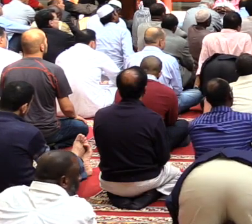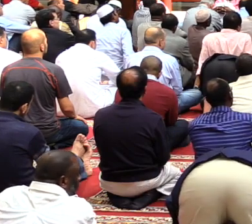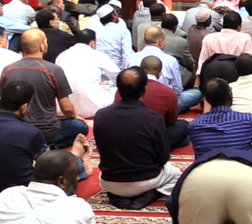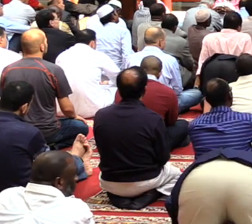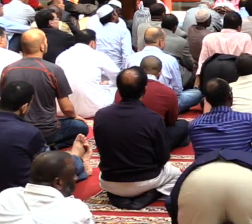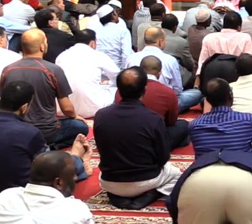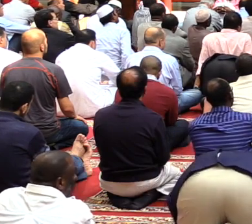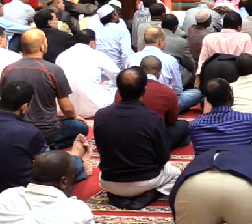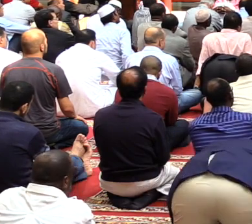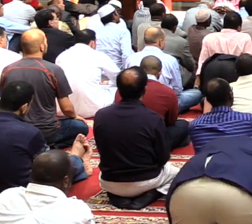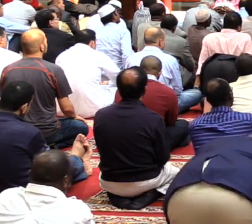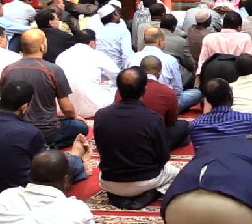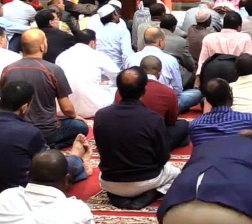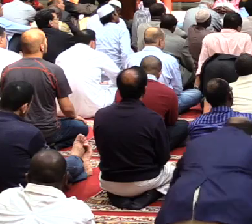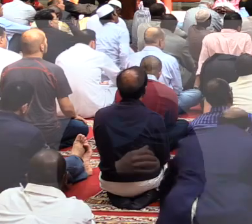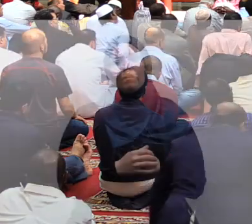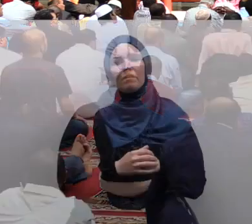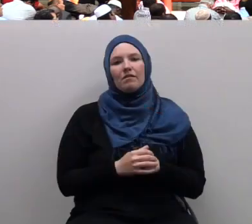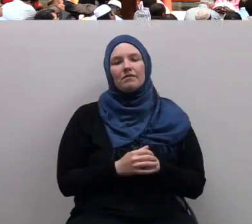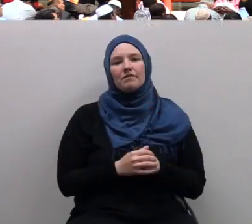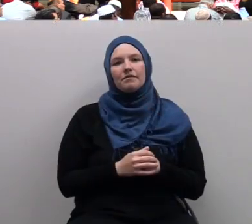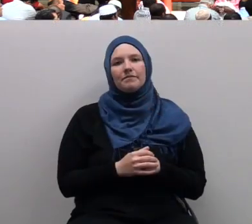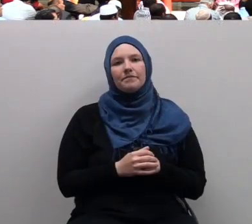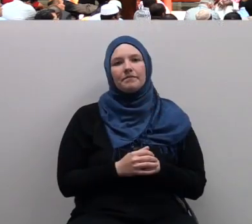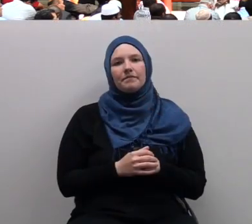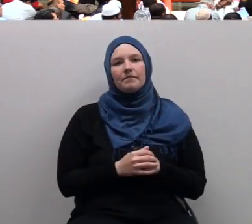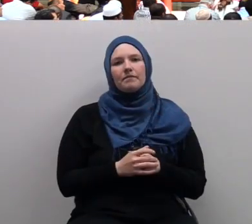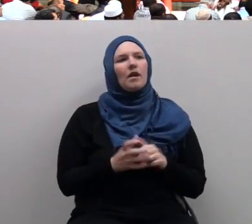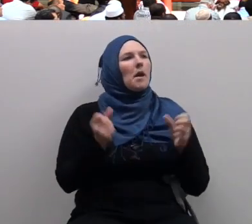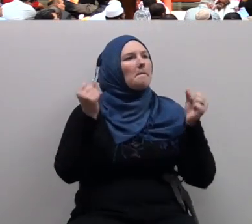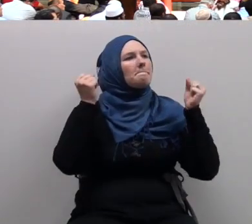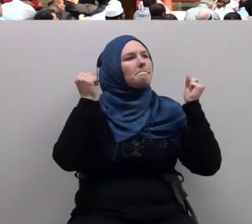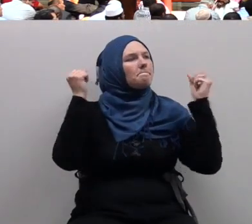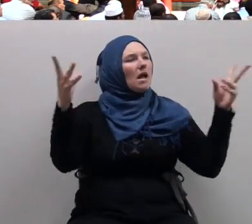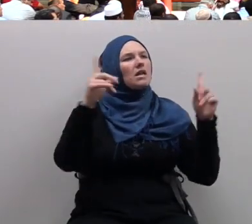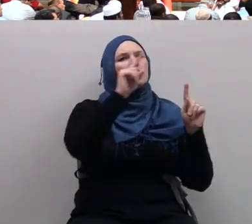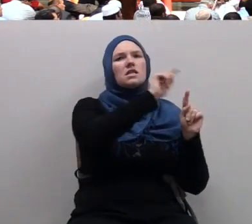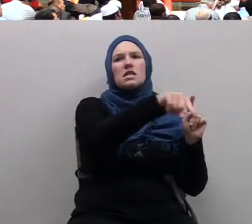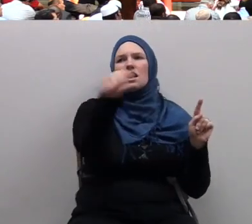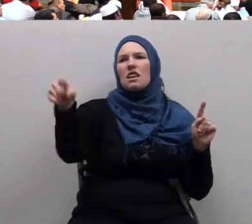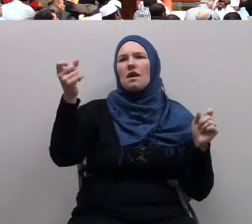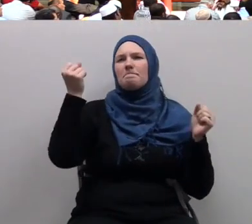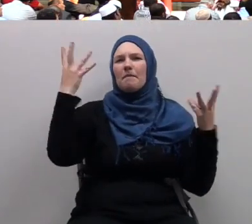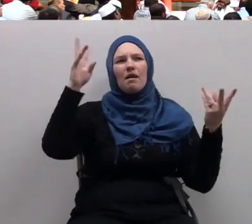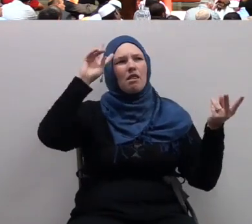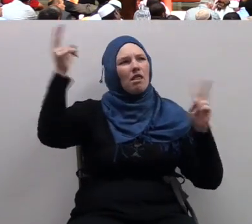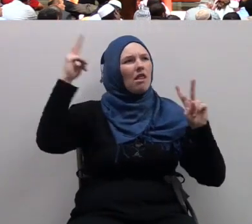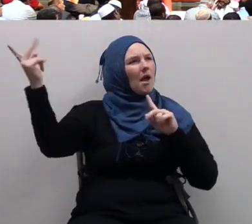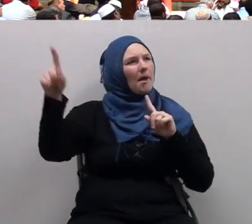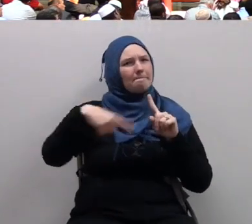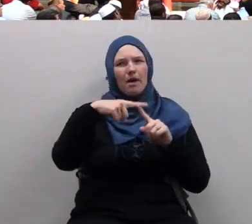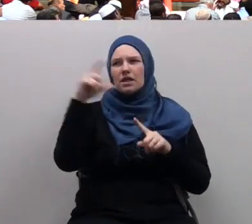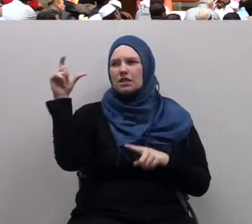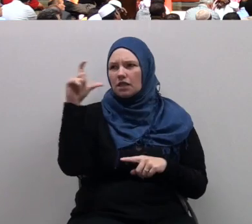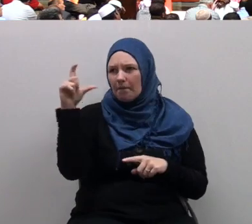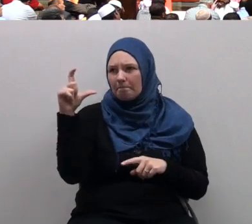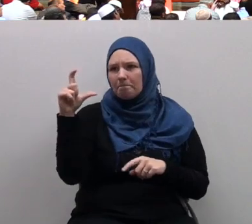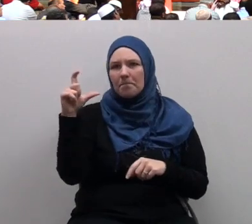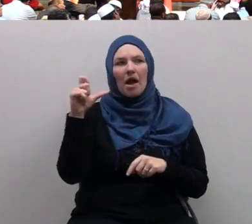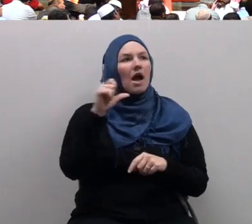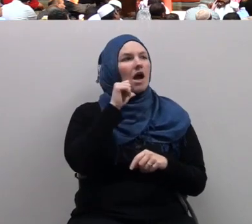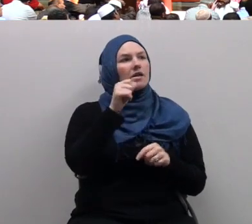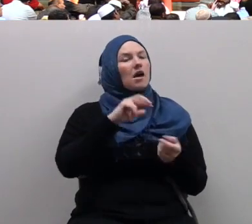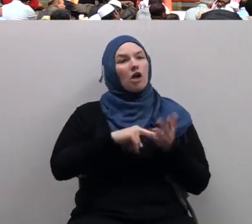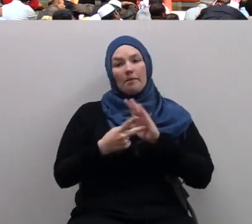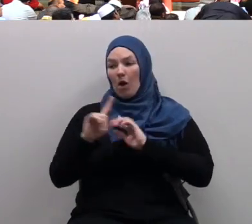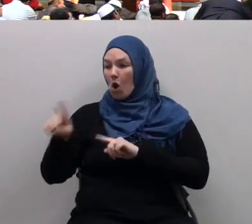that there is a lot of misconceptions about Islam. And I'm not talking about non-Muslims